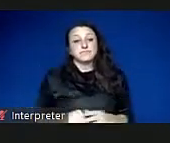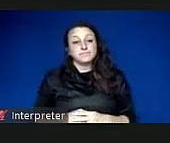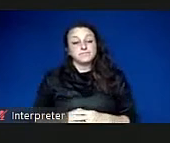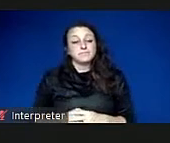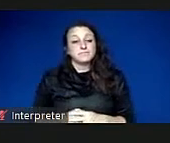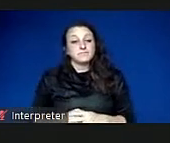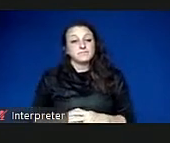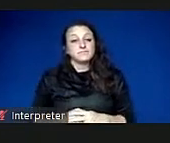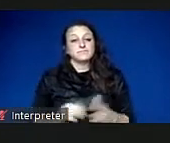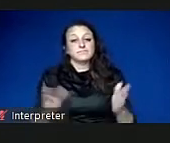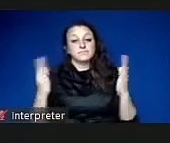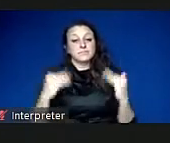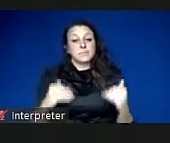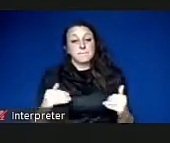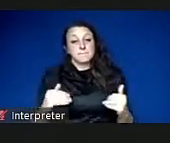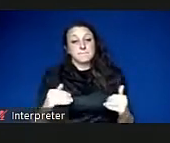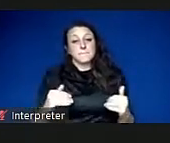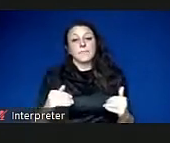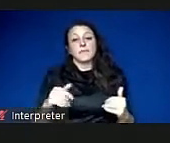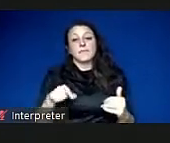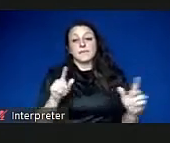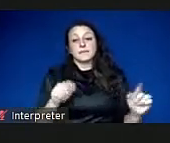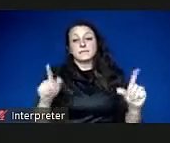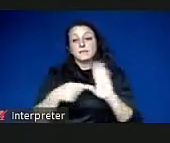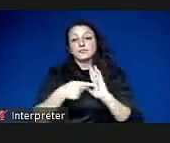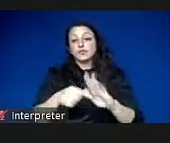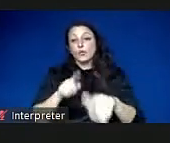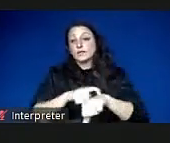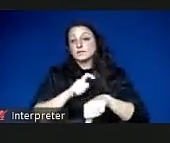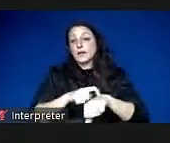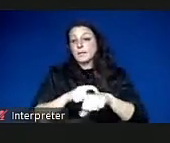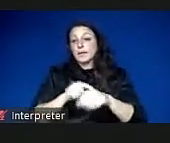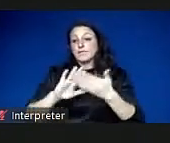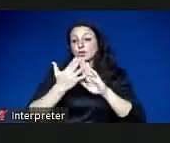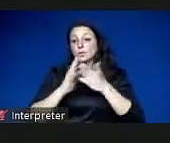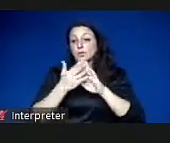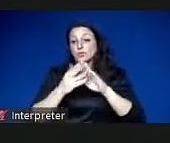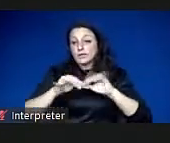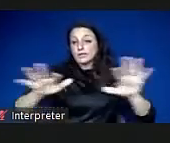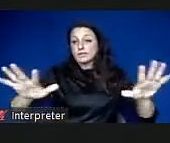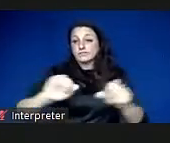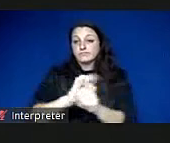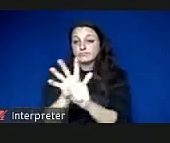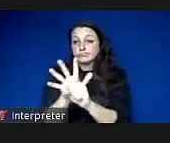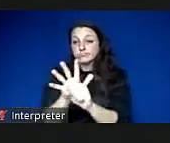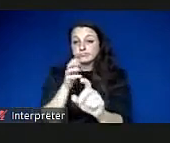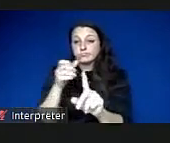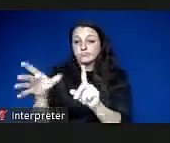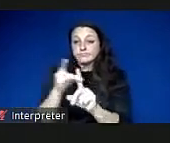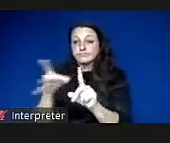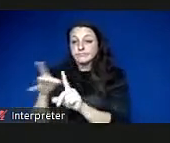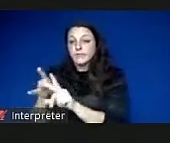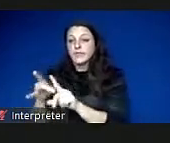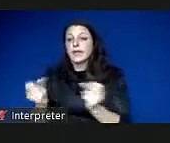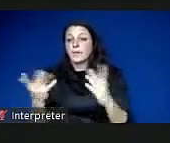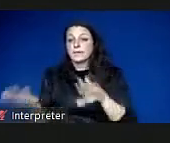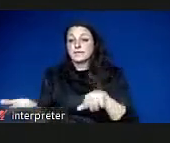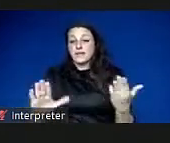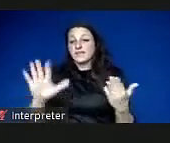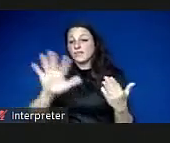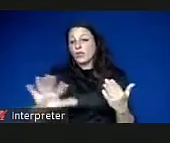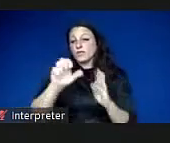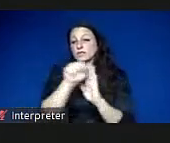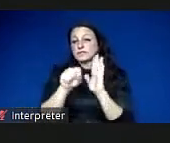So the next few slides show us the timing of community cases and deaths and long-term, and that's statewide, and then comparing those